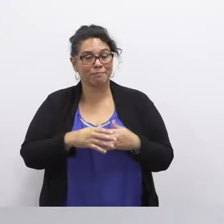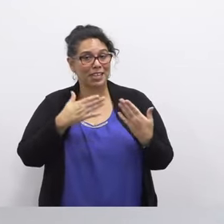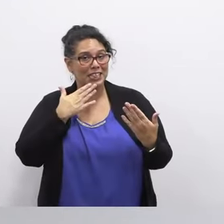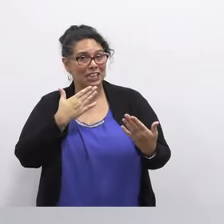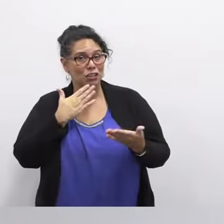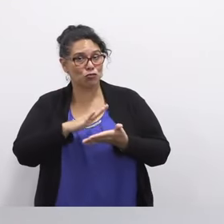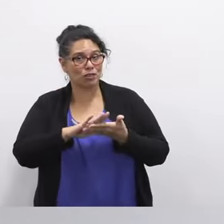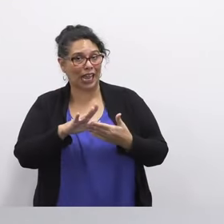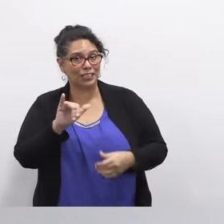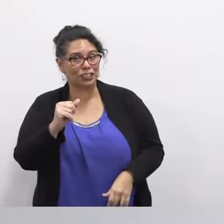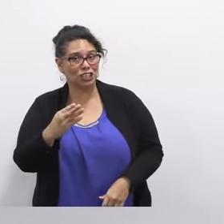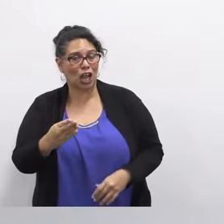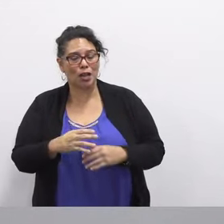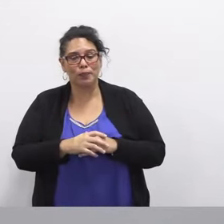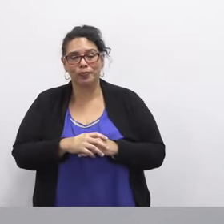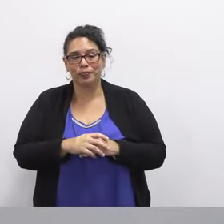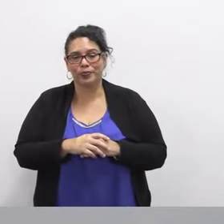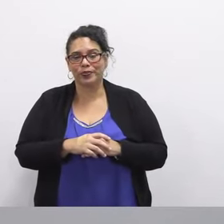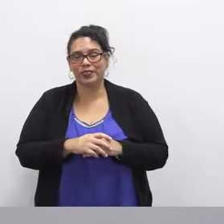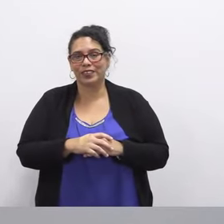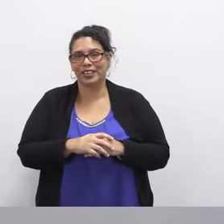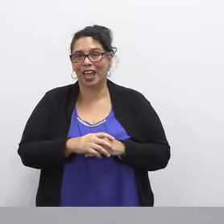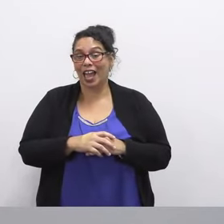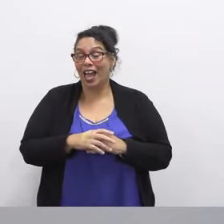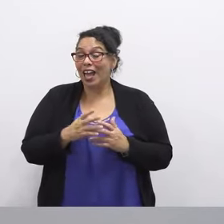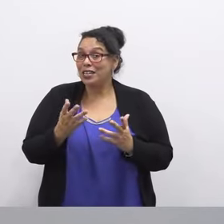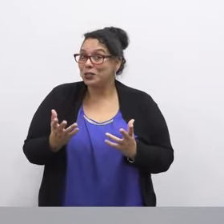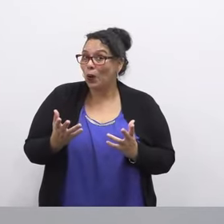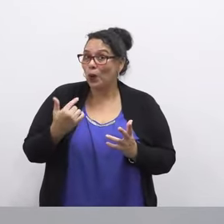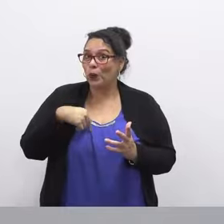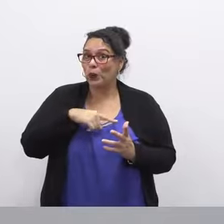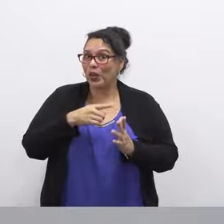job. It's customary for us to ask our